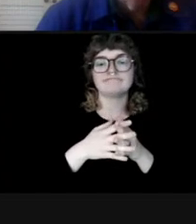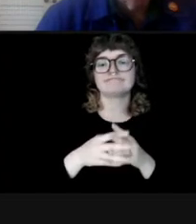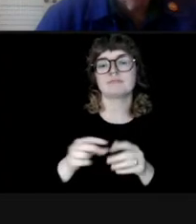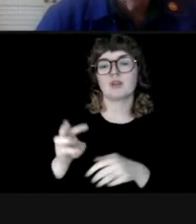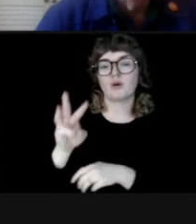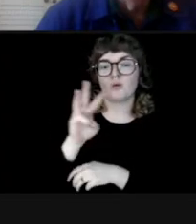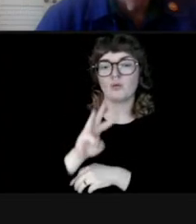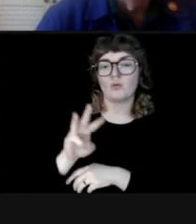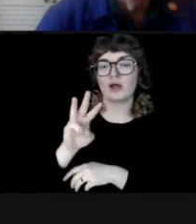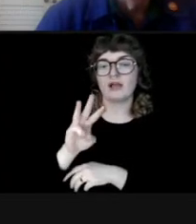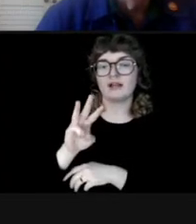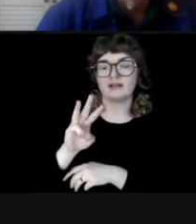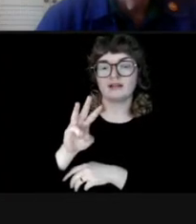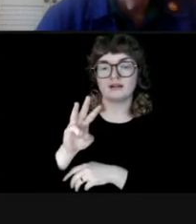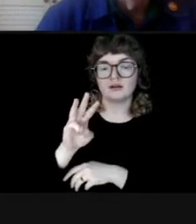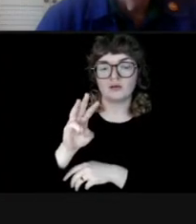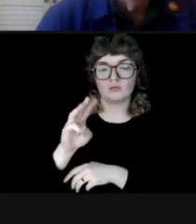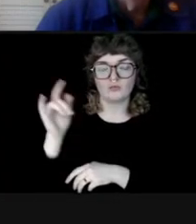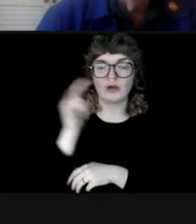in 1909.